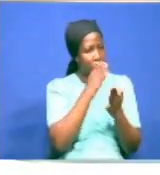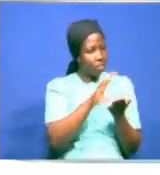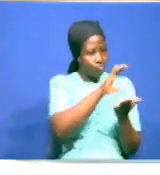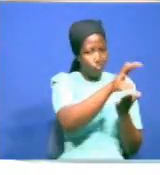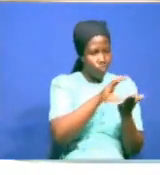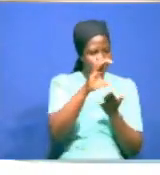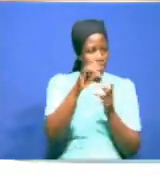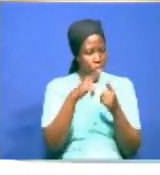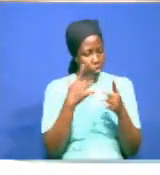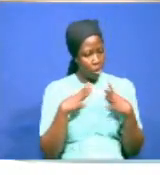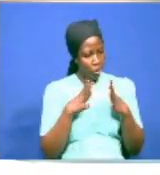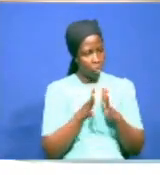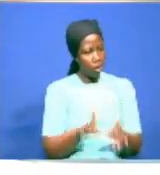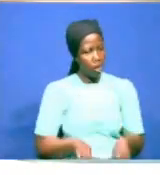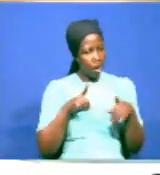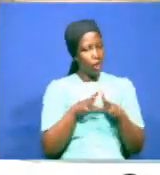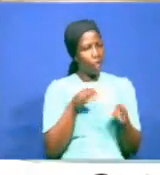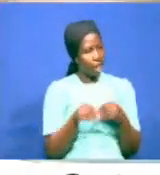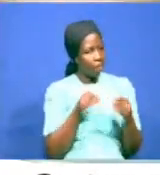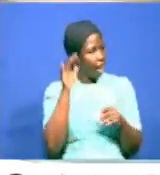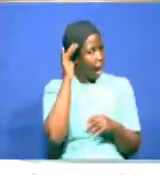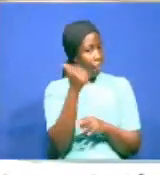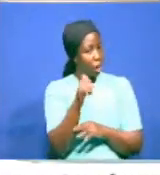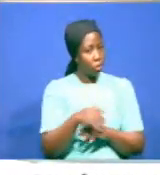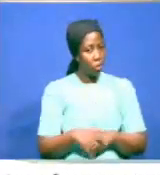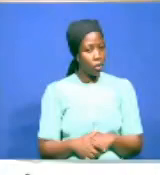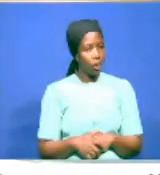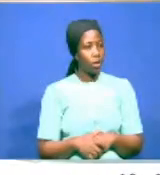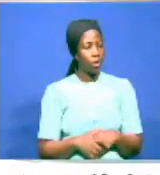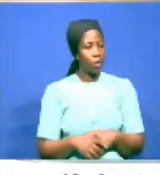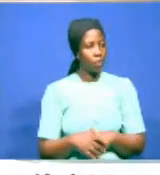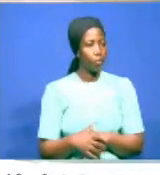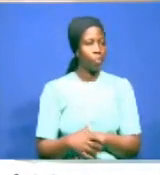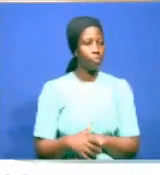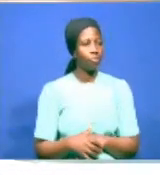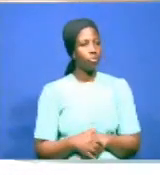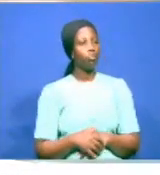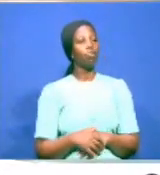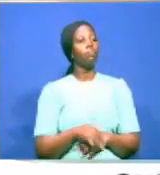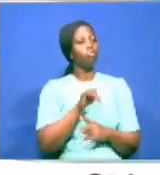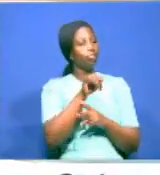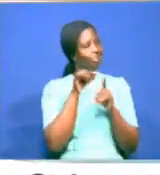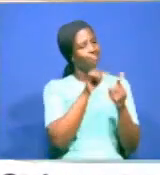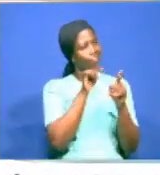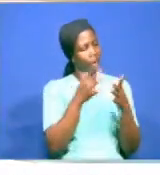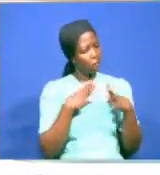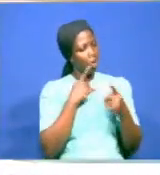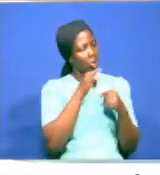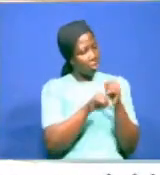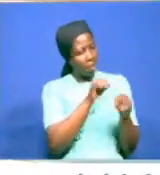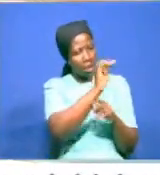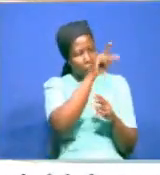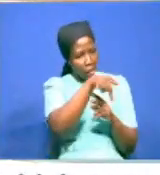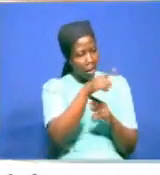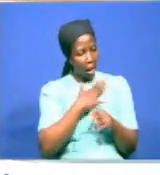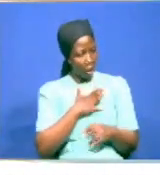are living with disabilities. You know, we haven't heard. Of course, it's a blanket condemnation where people are talking about the MPs,